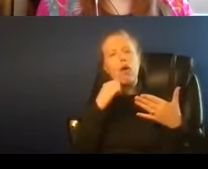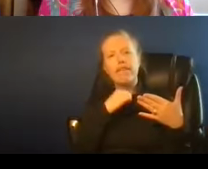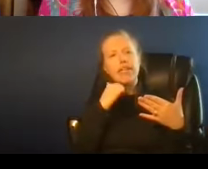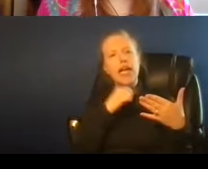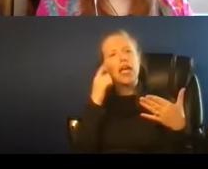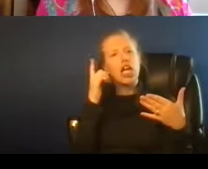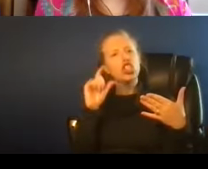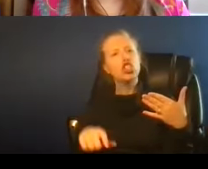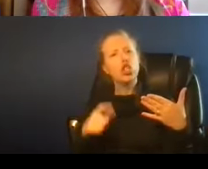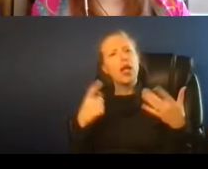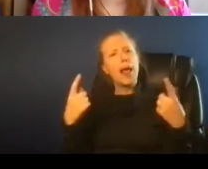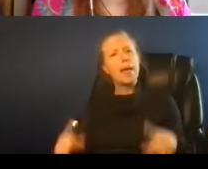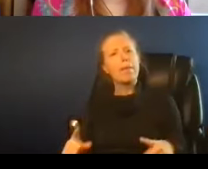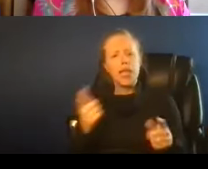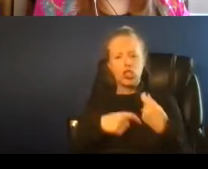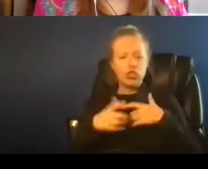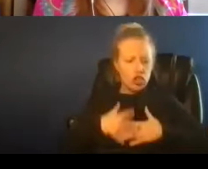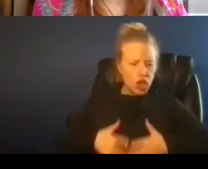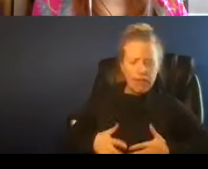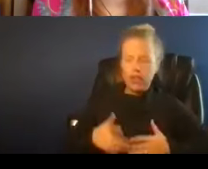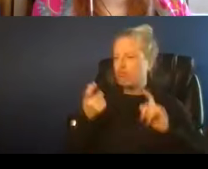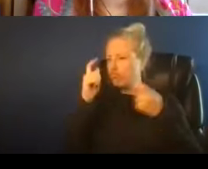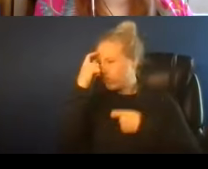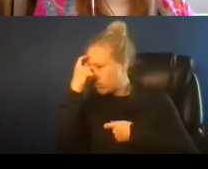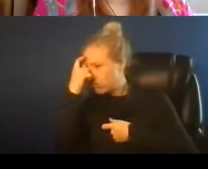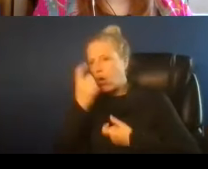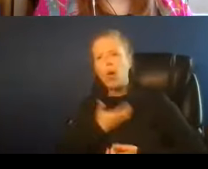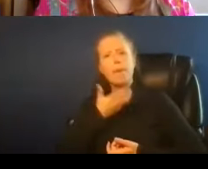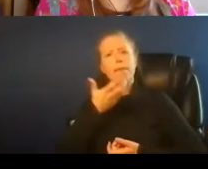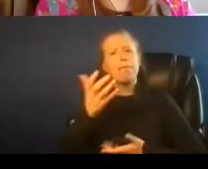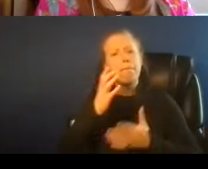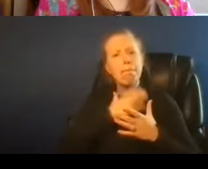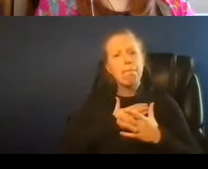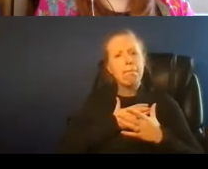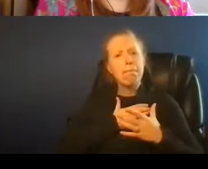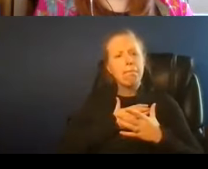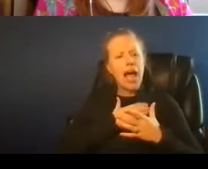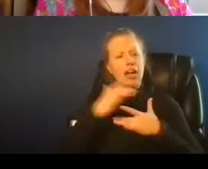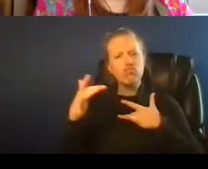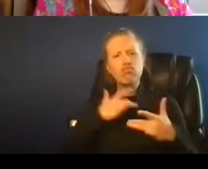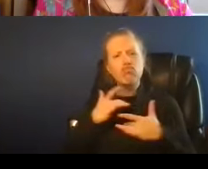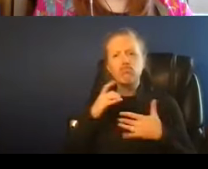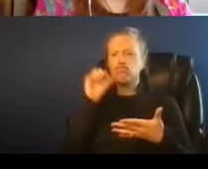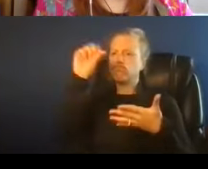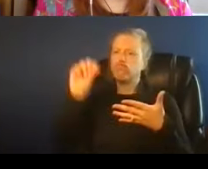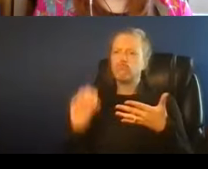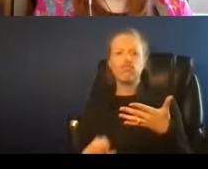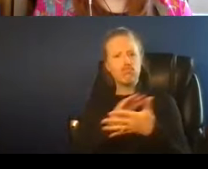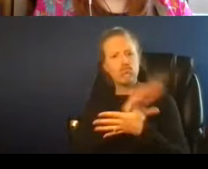able to change your outfit or change your mind or bring up what's bothering you in a relationship. These things should all be